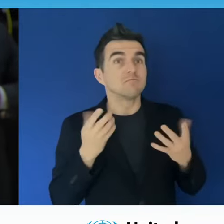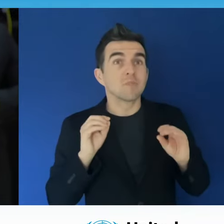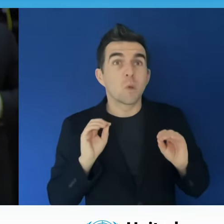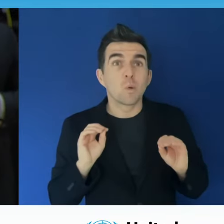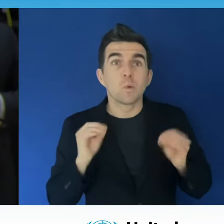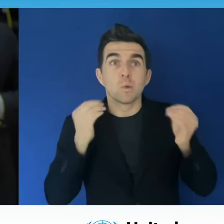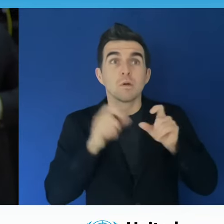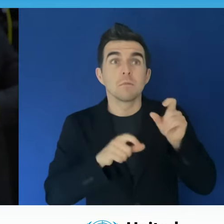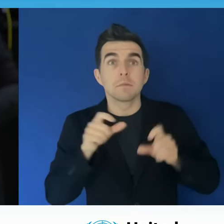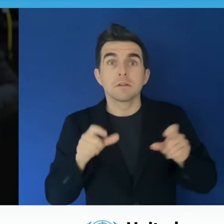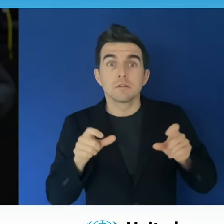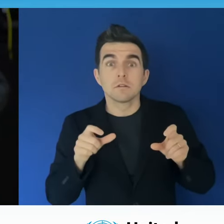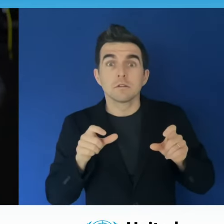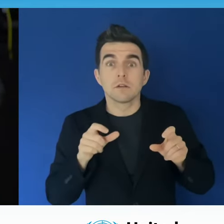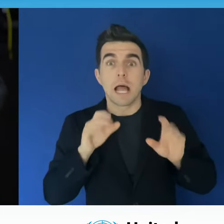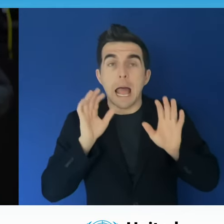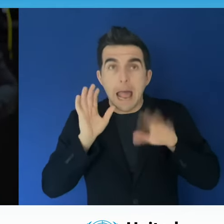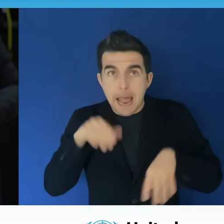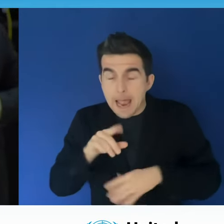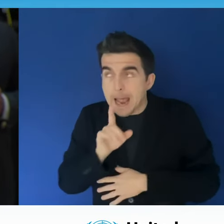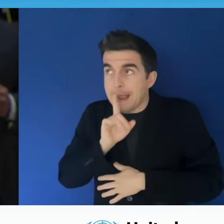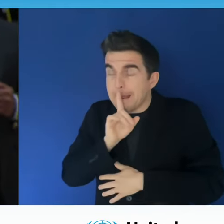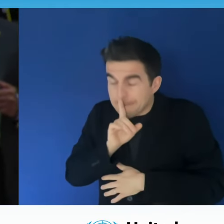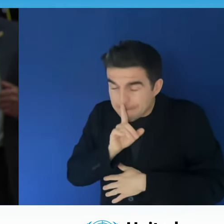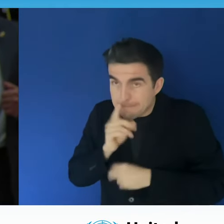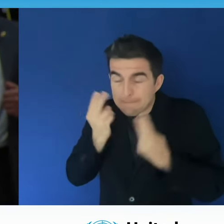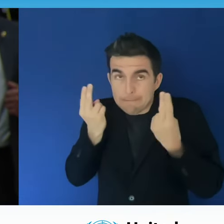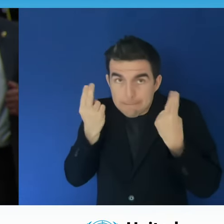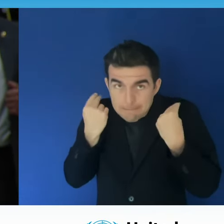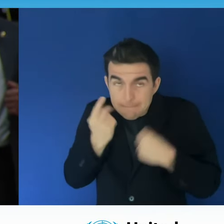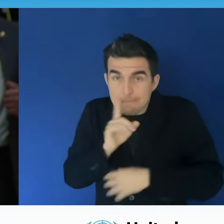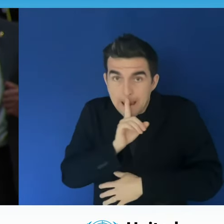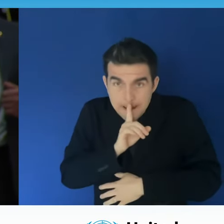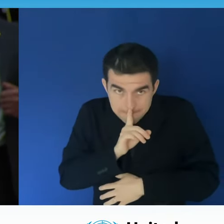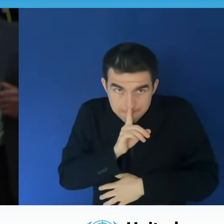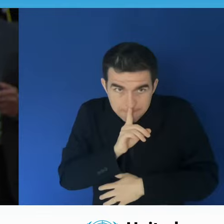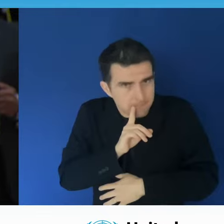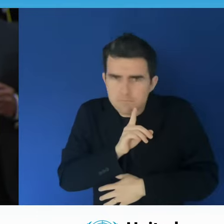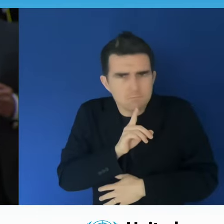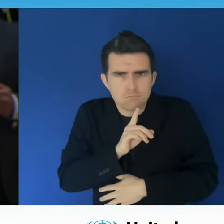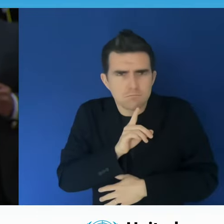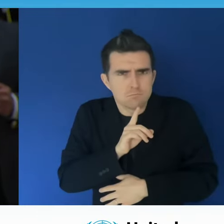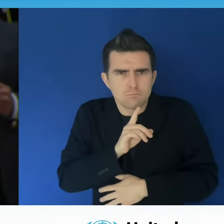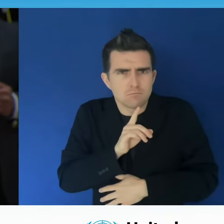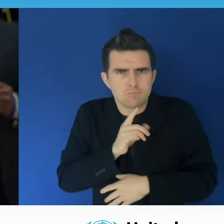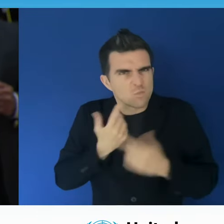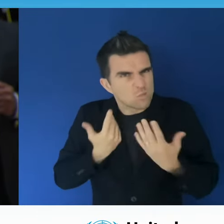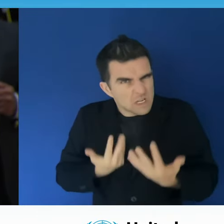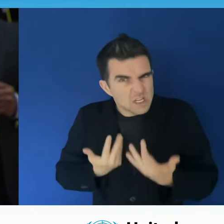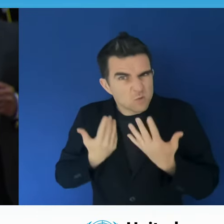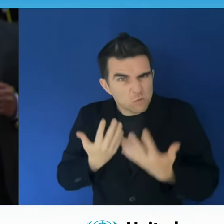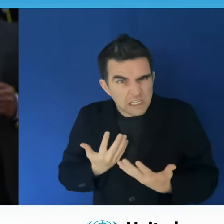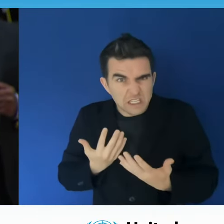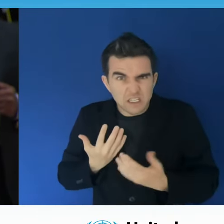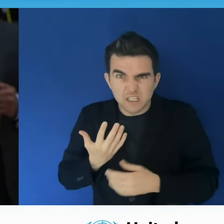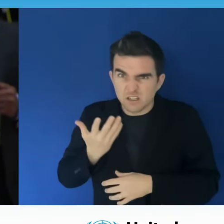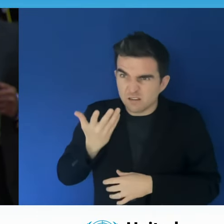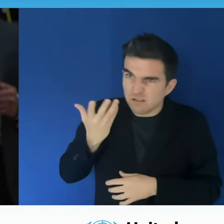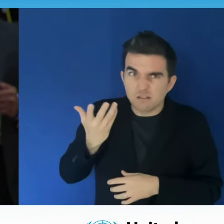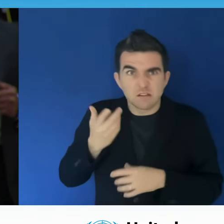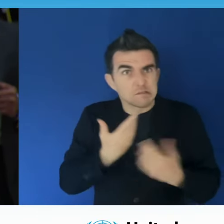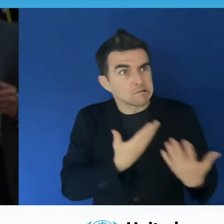them. Instead, they take the matters into their own hands. Both mother and